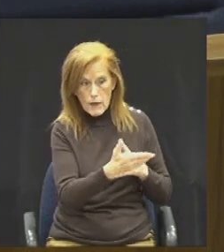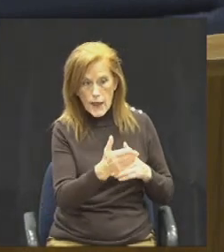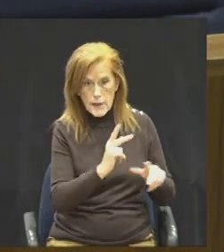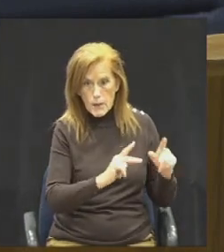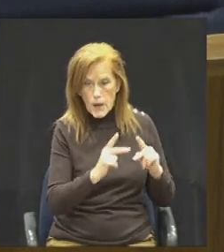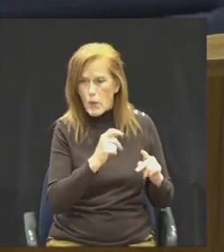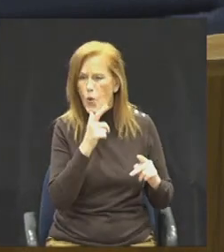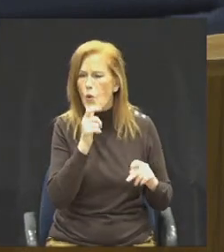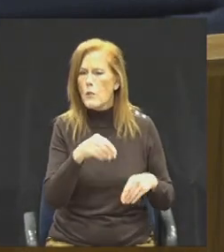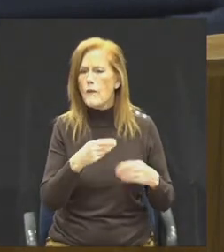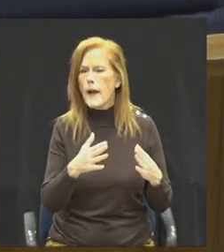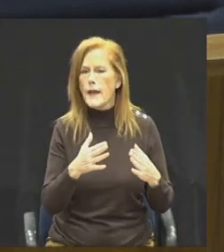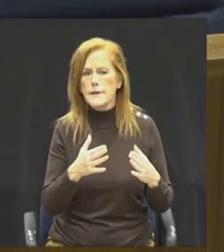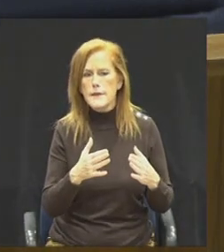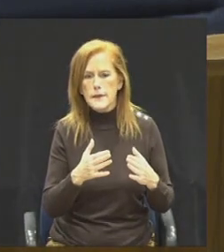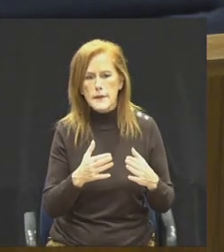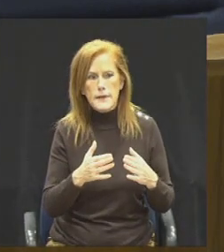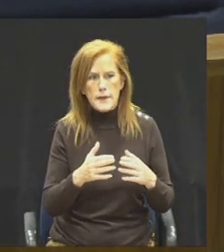commission have been